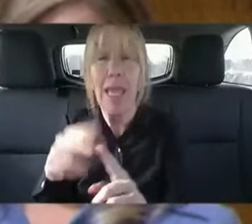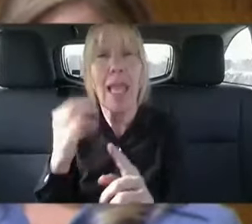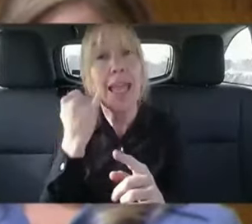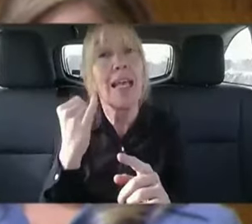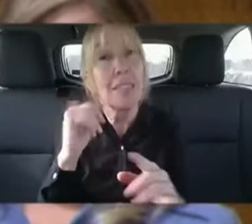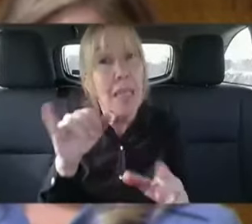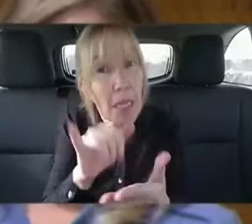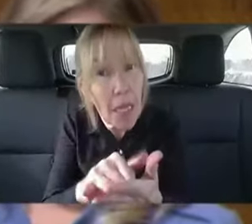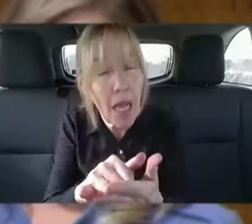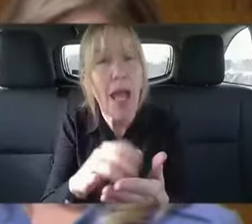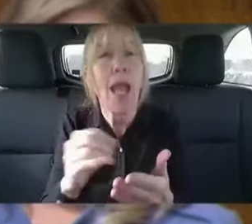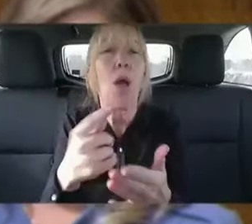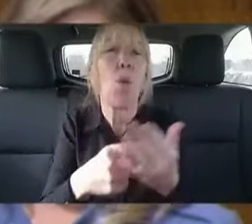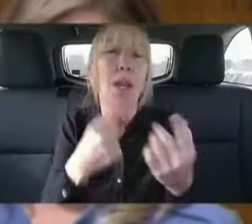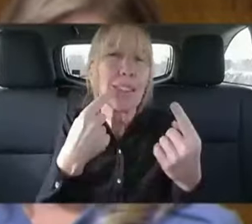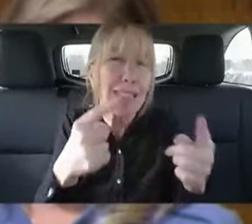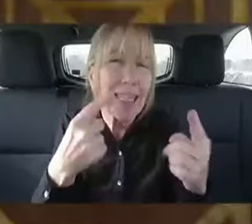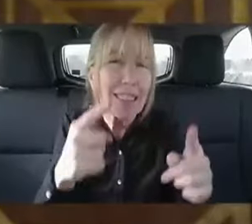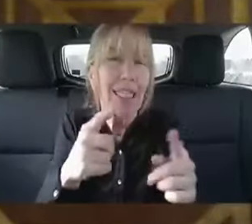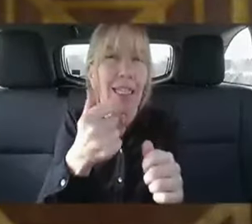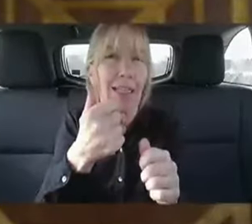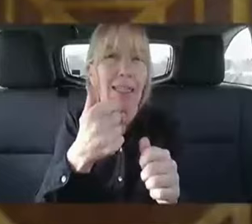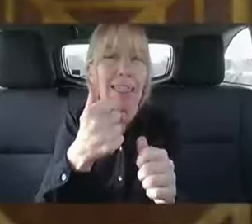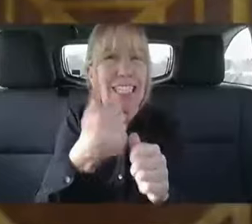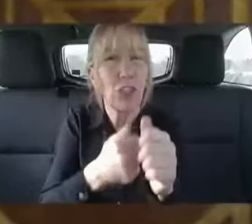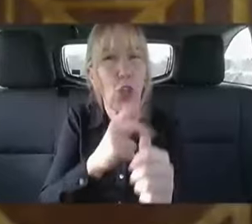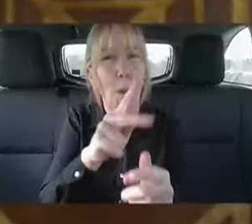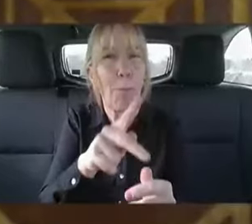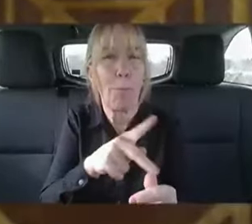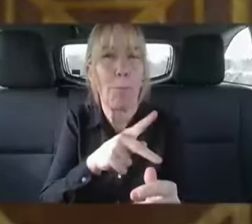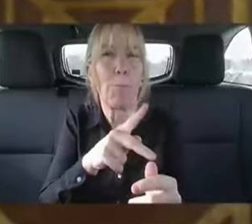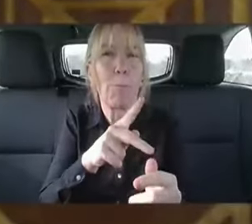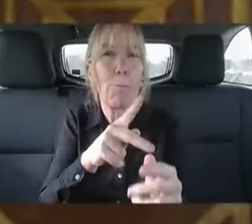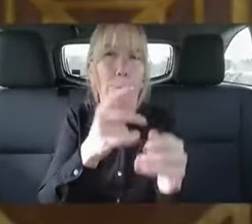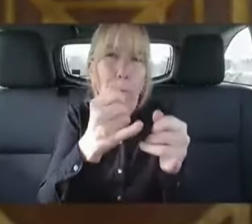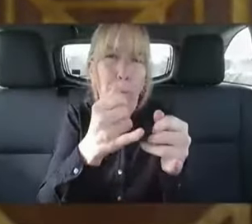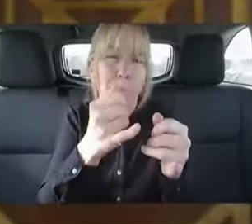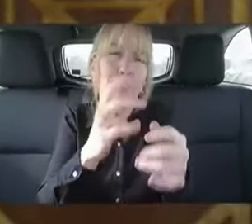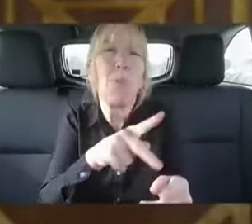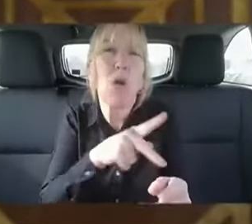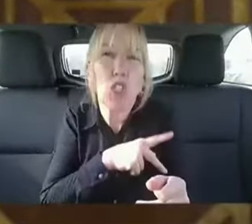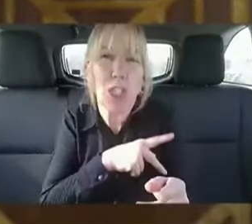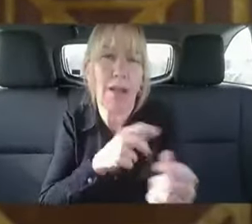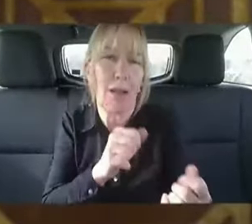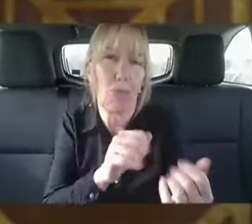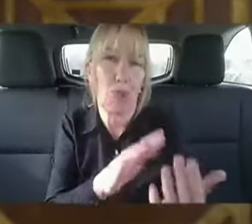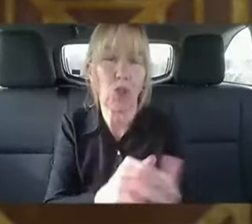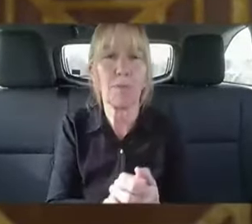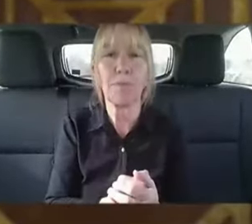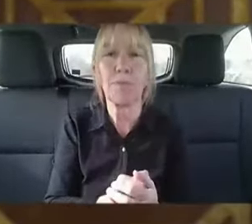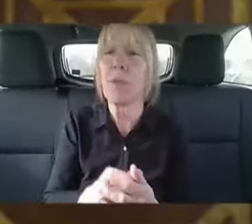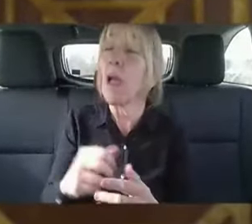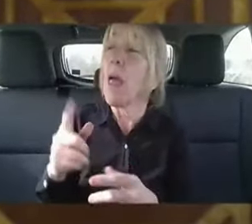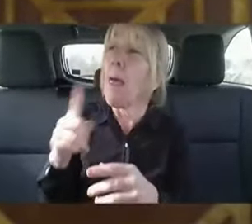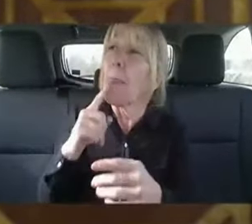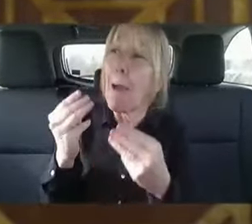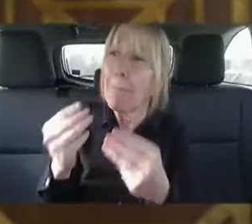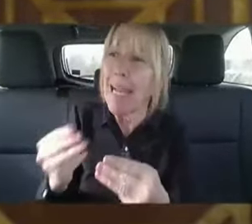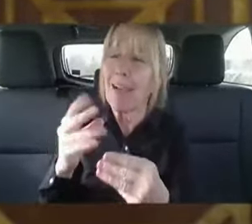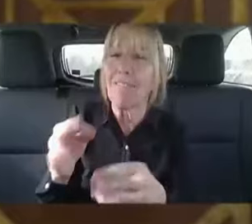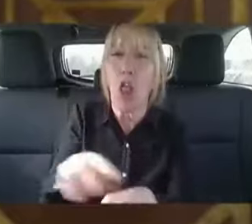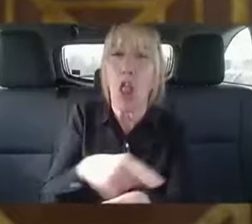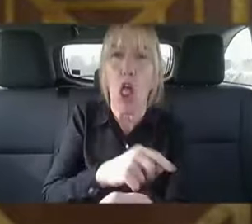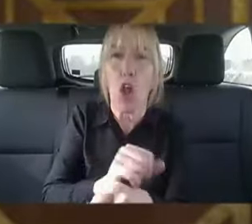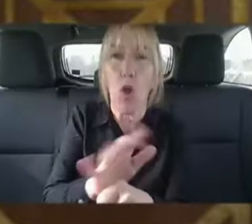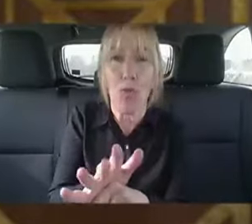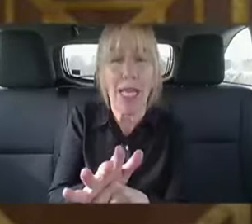successes of this kind of personalized approach? This is what gives me hope, is that our understanding of the mechanisms of long COVID has actually improved over